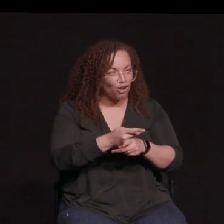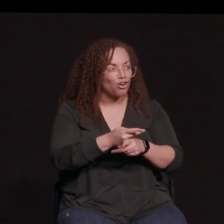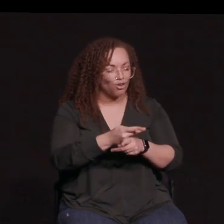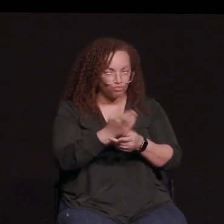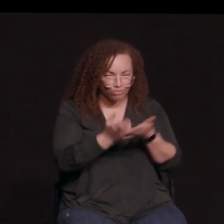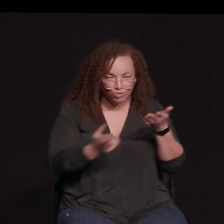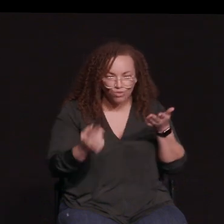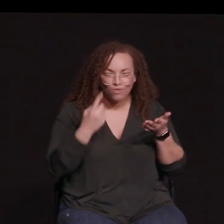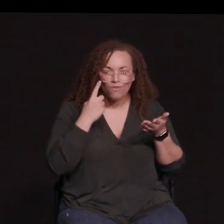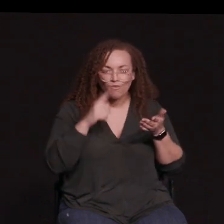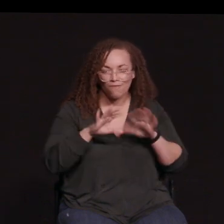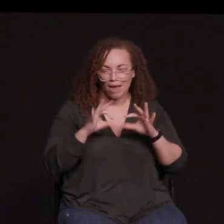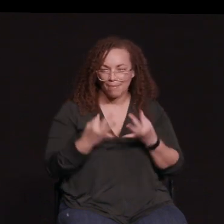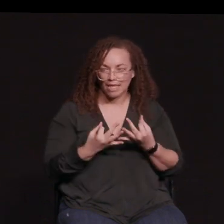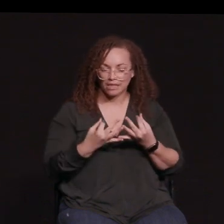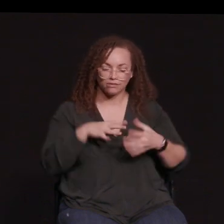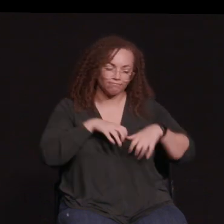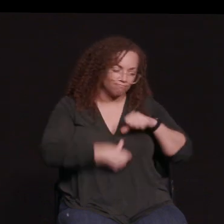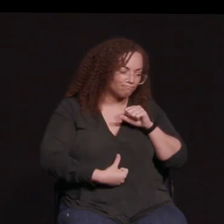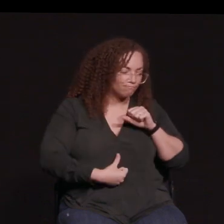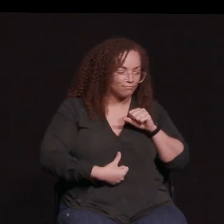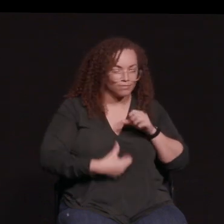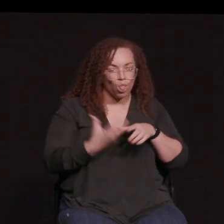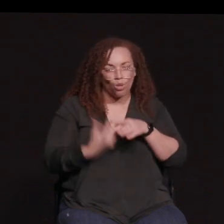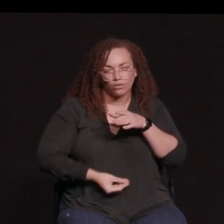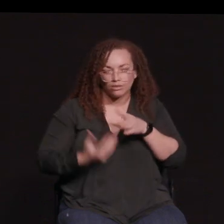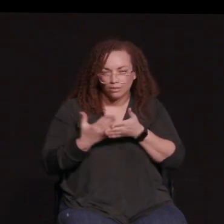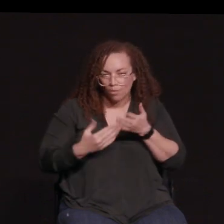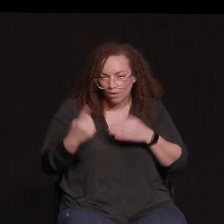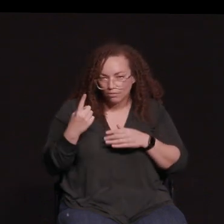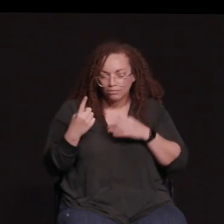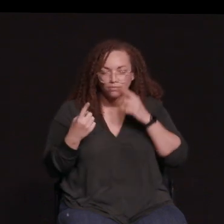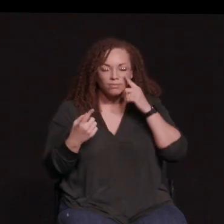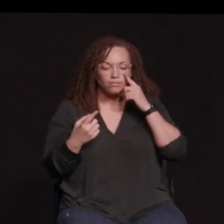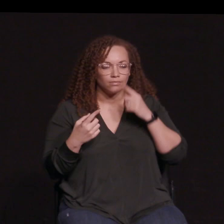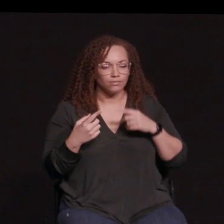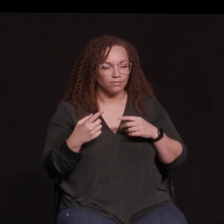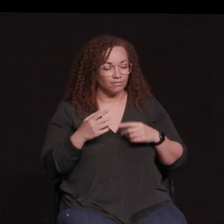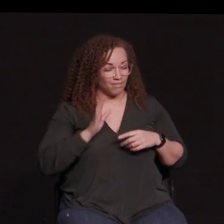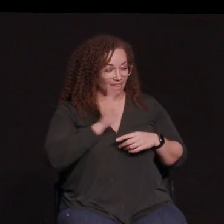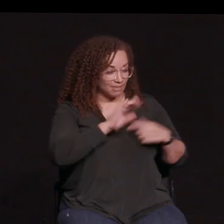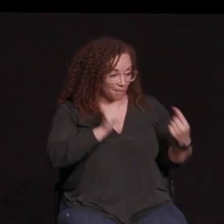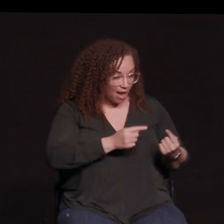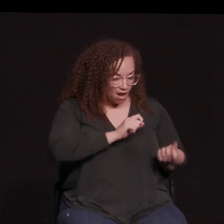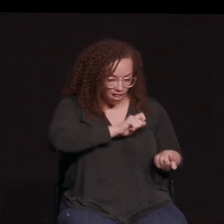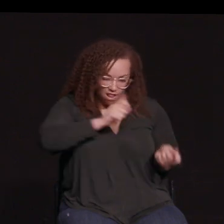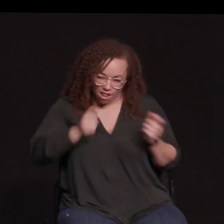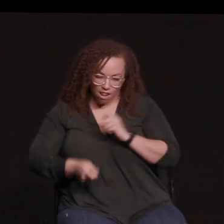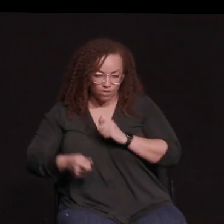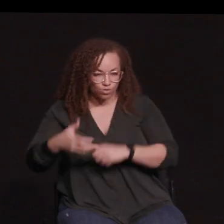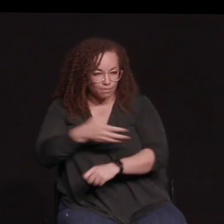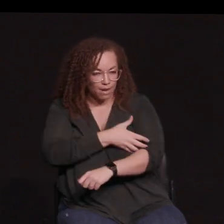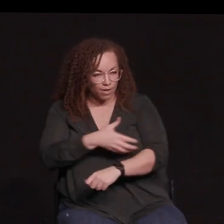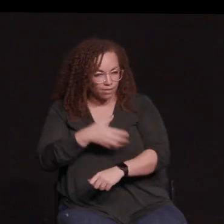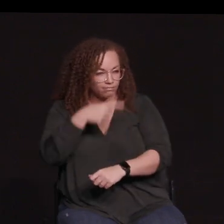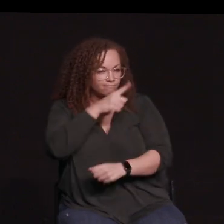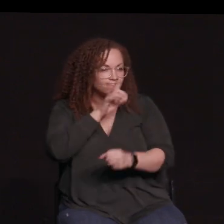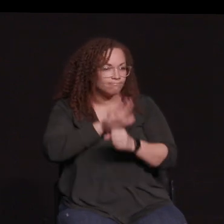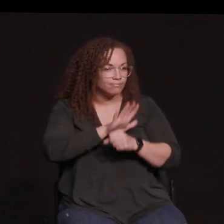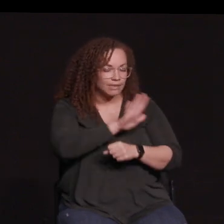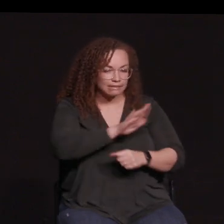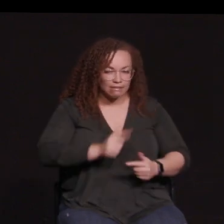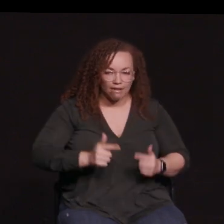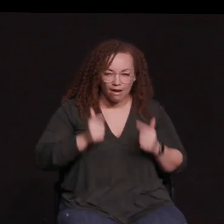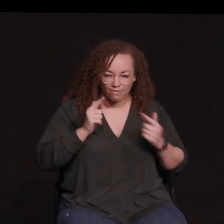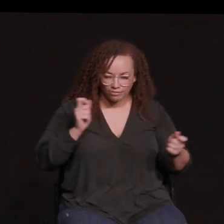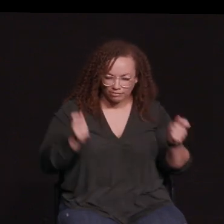loss. Turning his own pain into power, Michael has dedicated his life to transforming inner